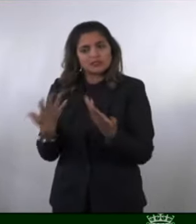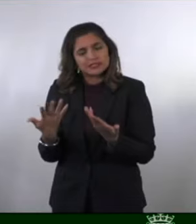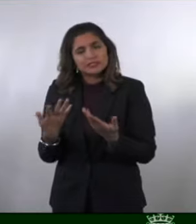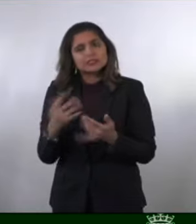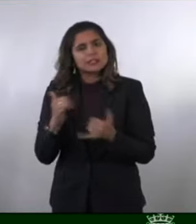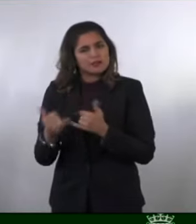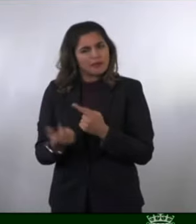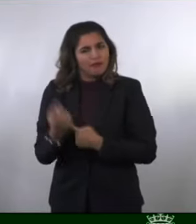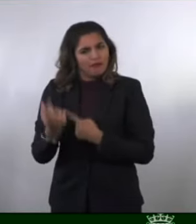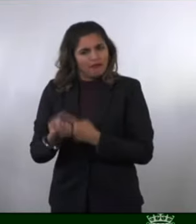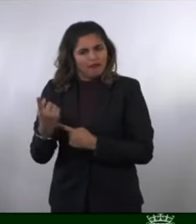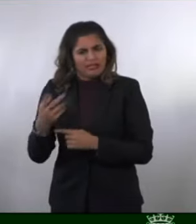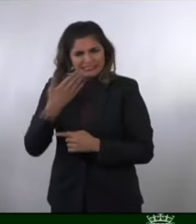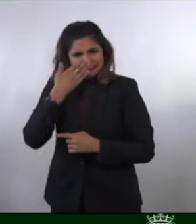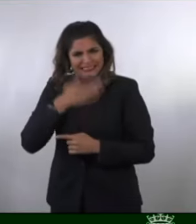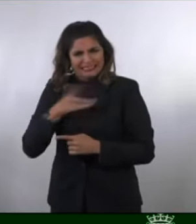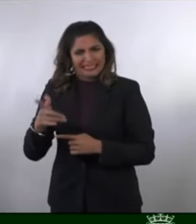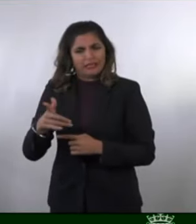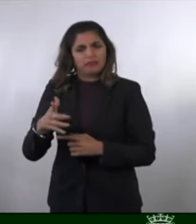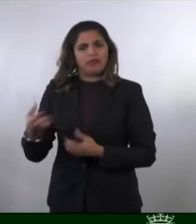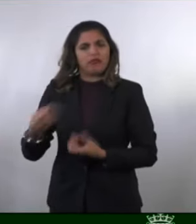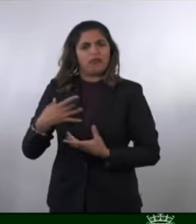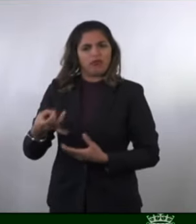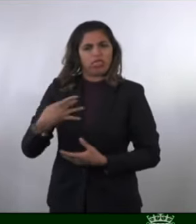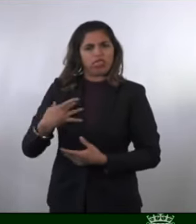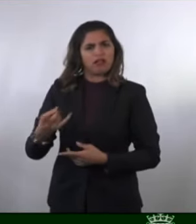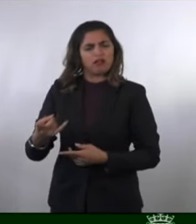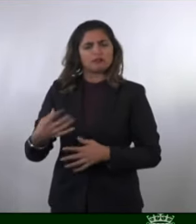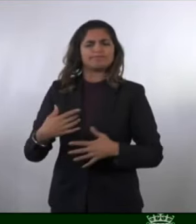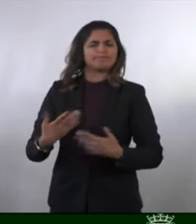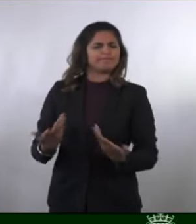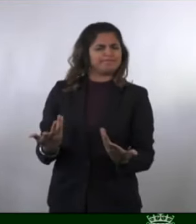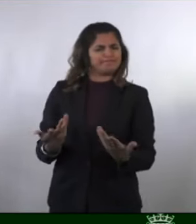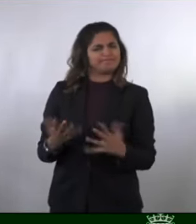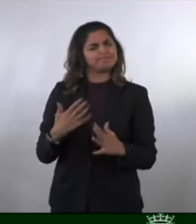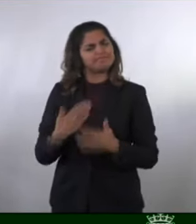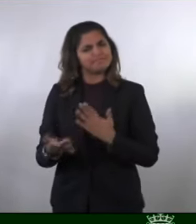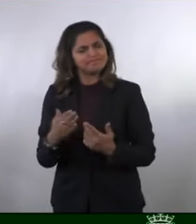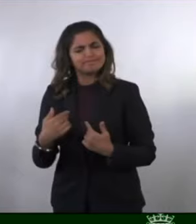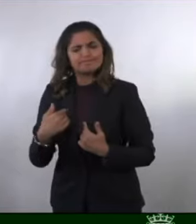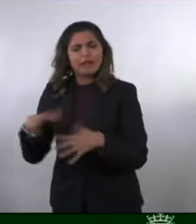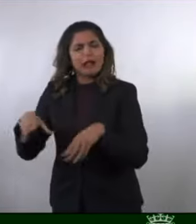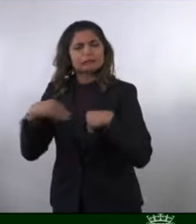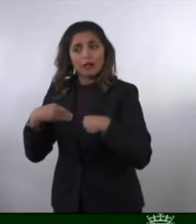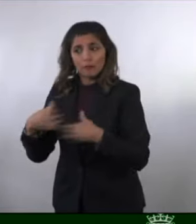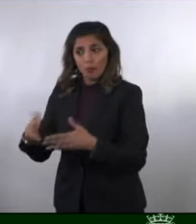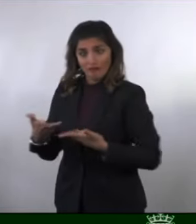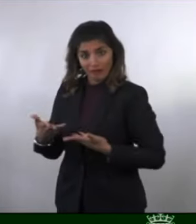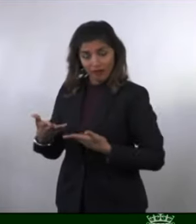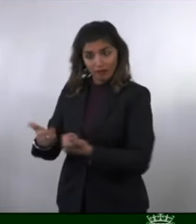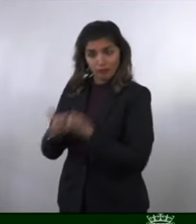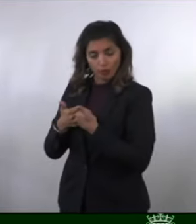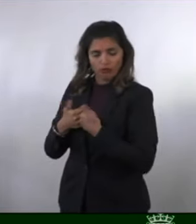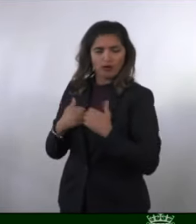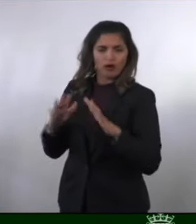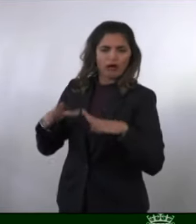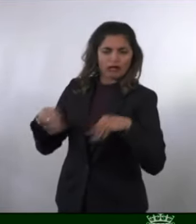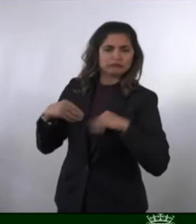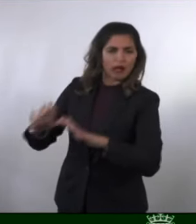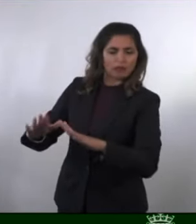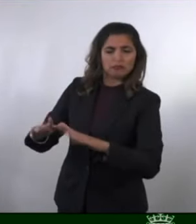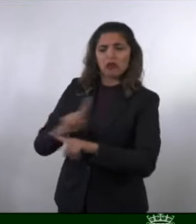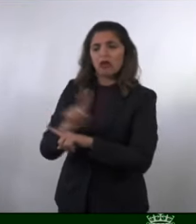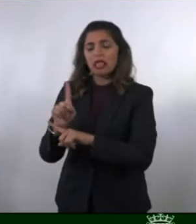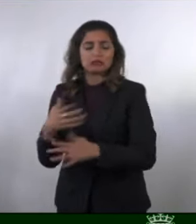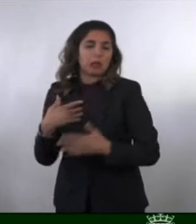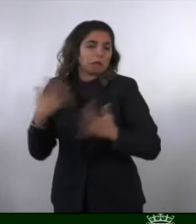you don't. But never mind, I'll take it while it seems to be there, at least temporarily, and look forward to further conversations with